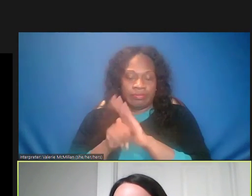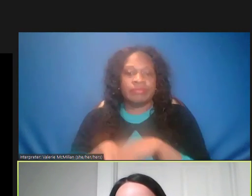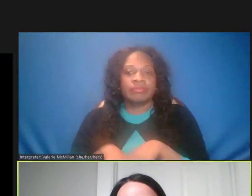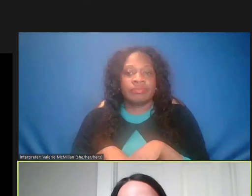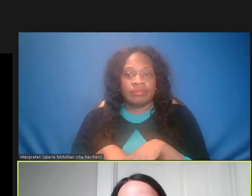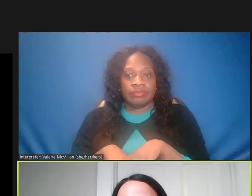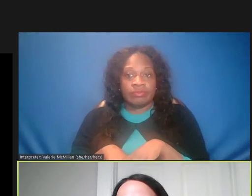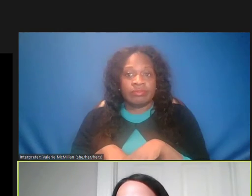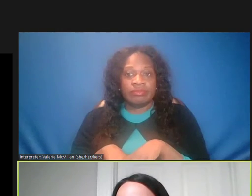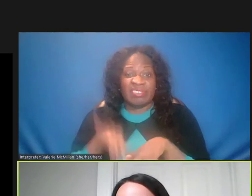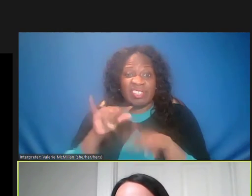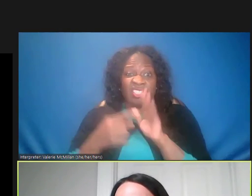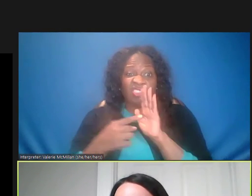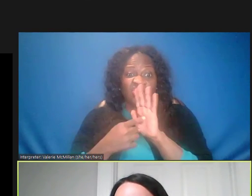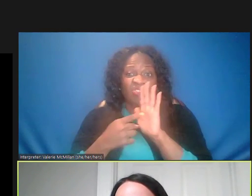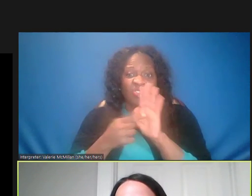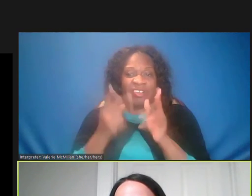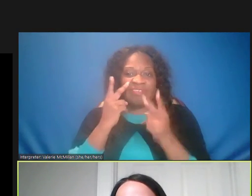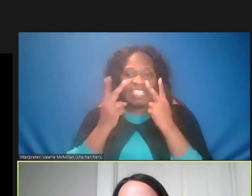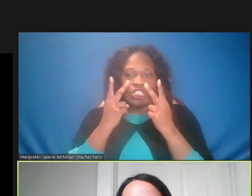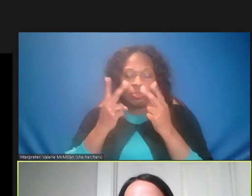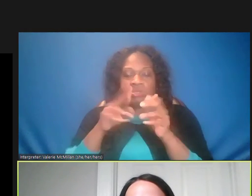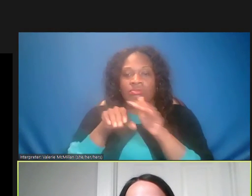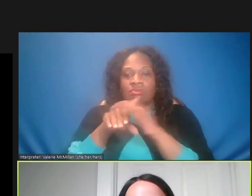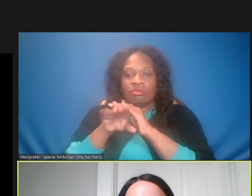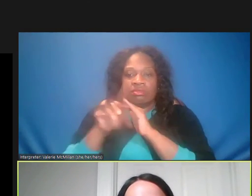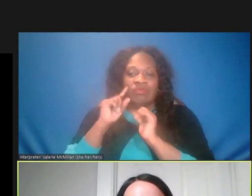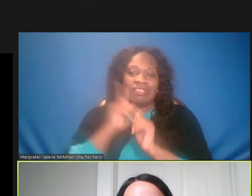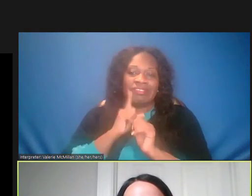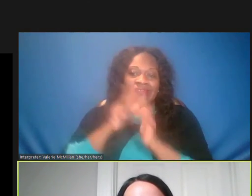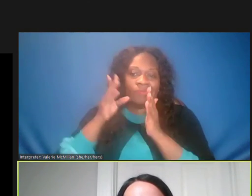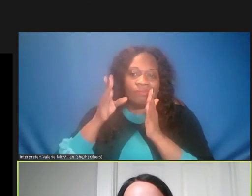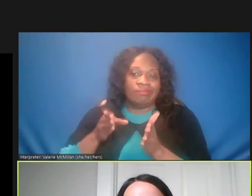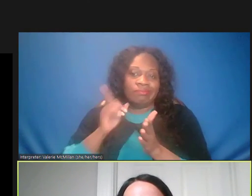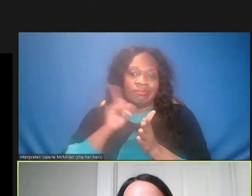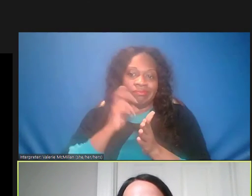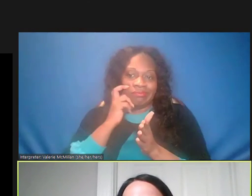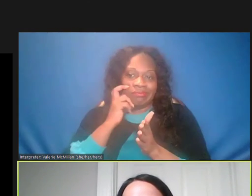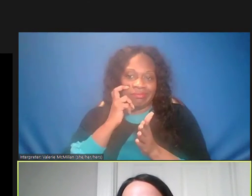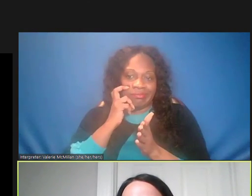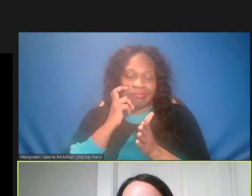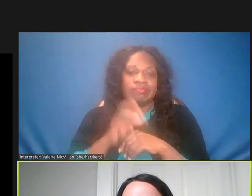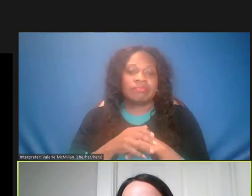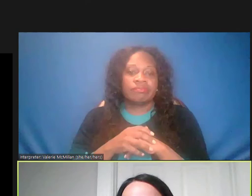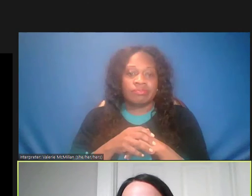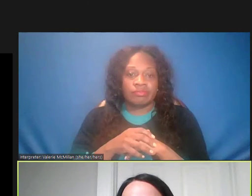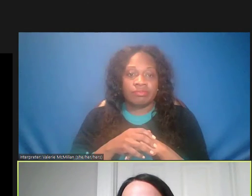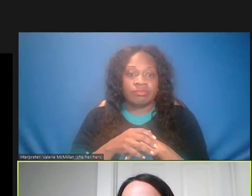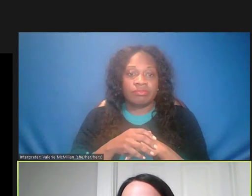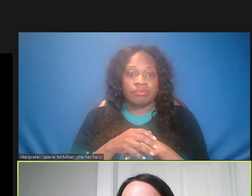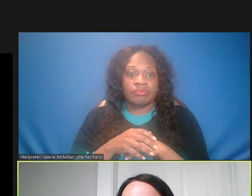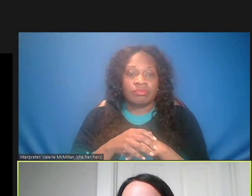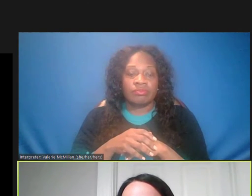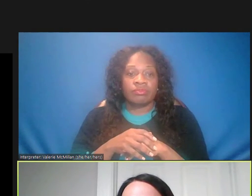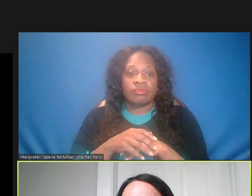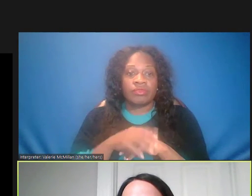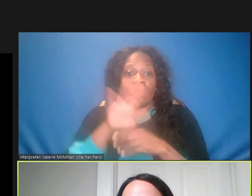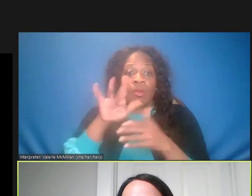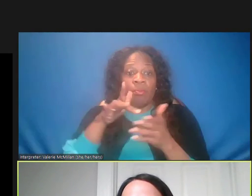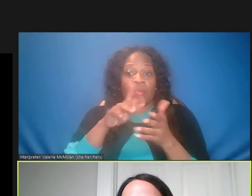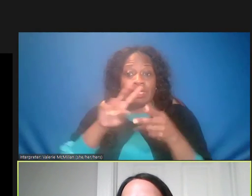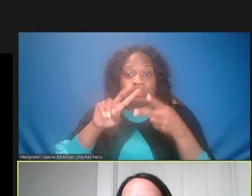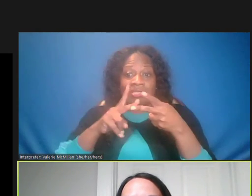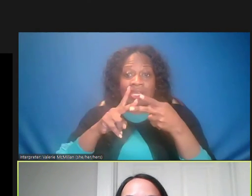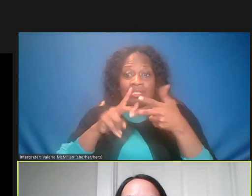That is showing visual accessibility for that deafblind participant. In the middle row, all the way to the